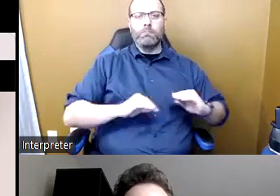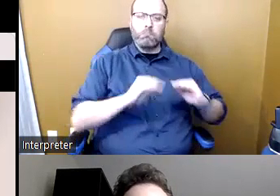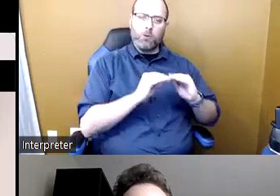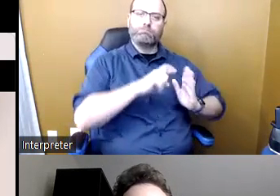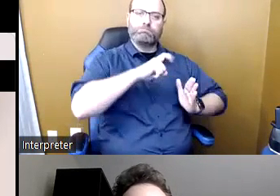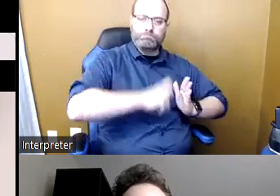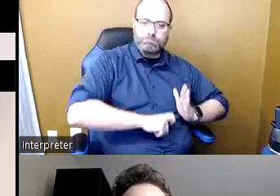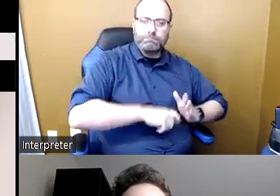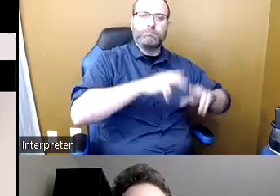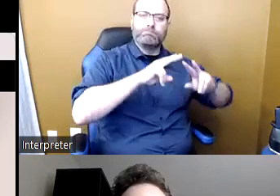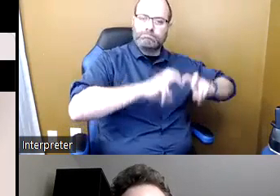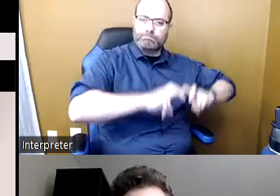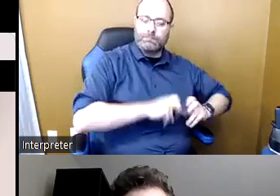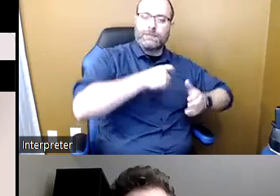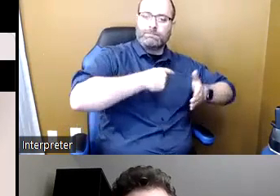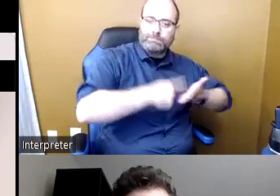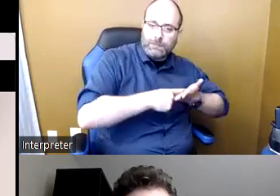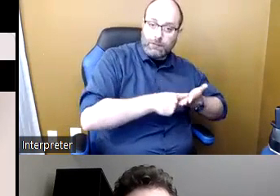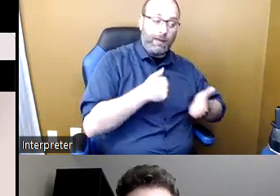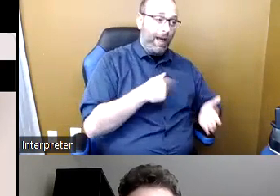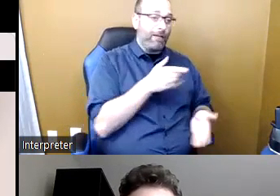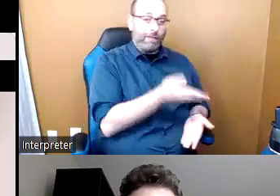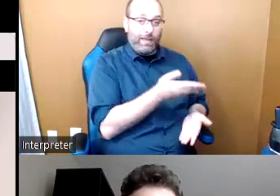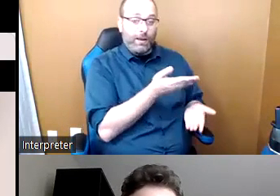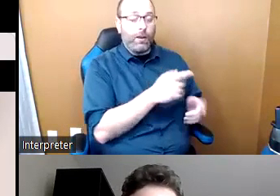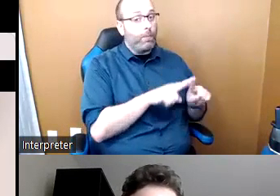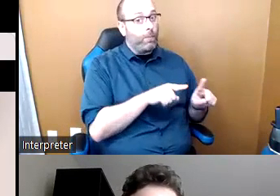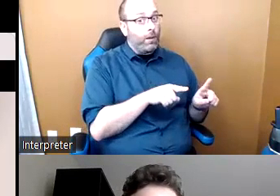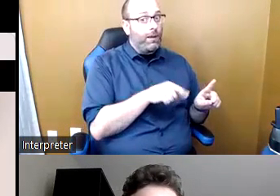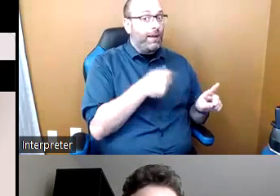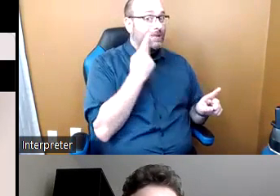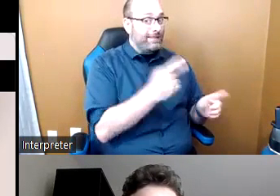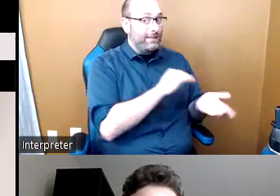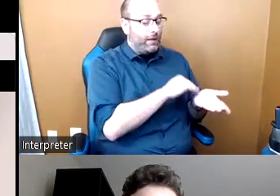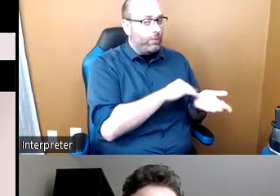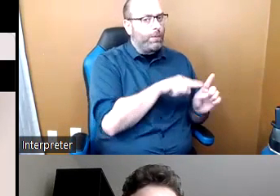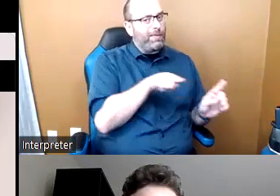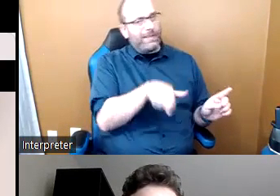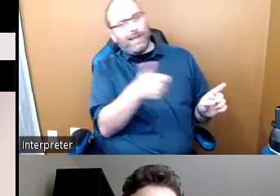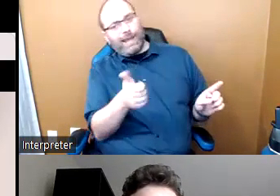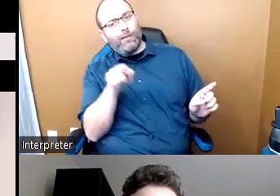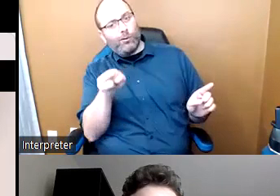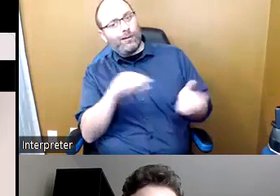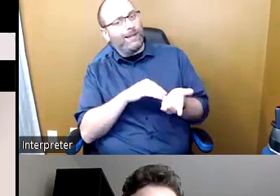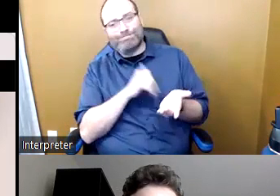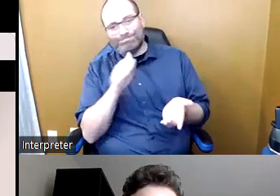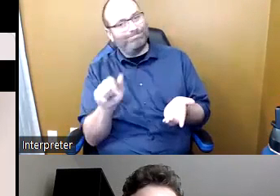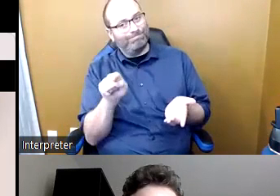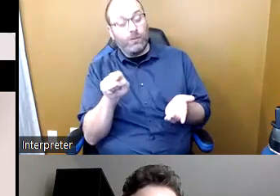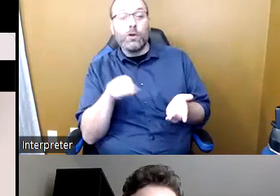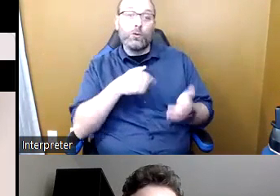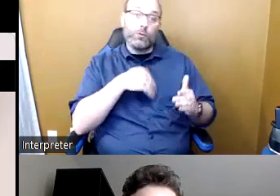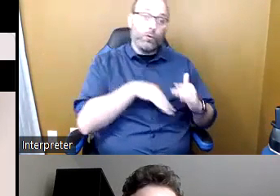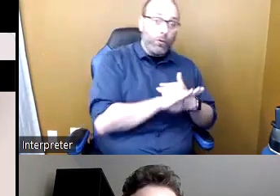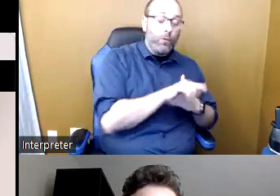yeah, I've been to this place. You can go to this provider there, but don't go to this other provider. So when you call them, you have to request this specific provider,